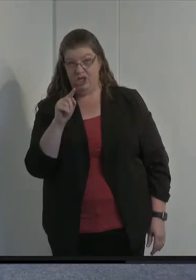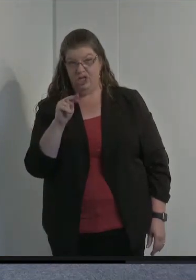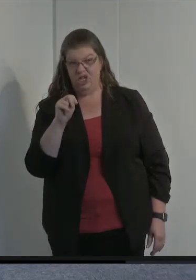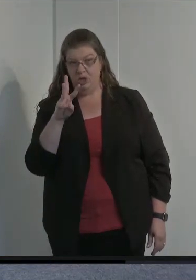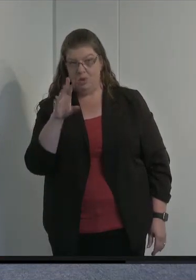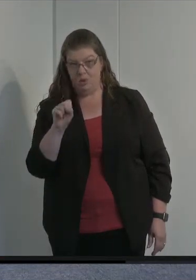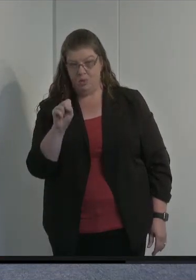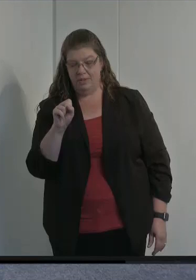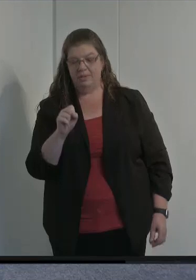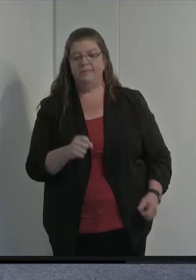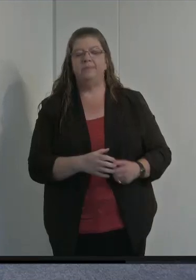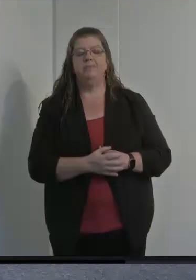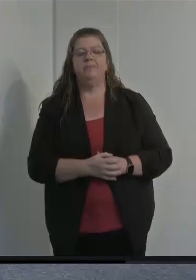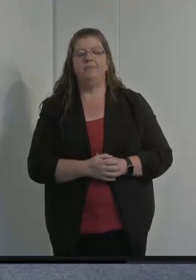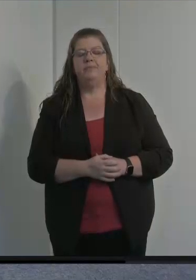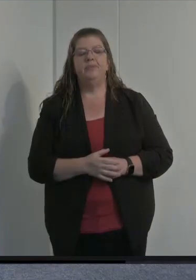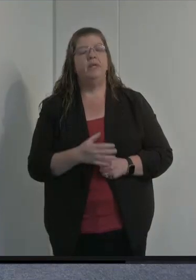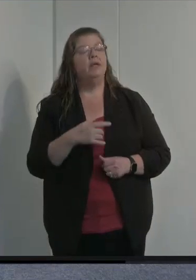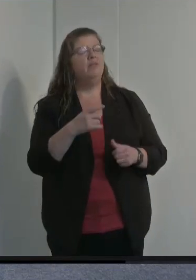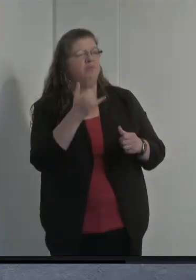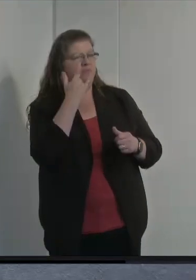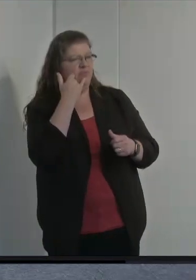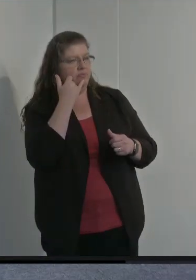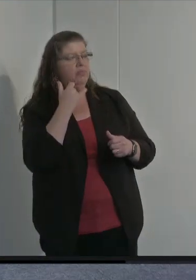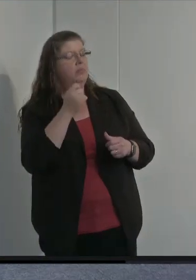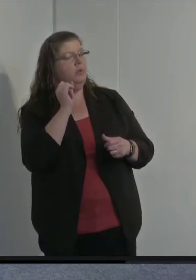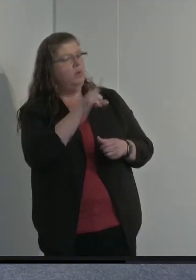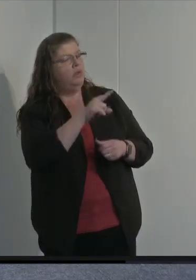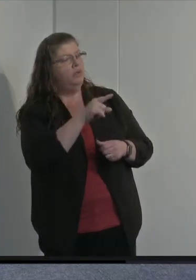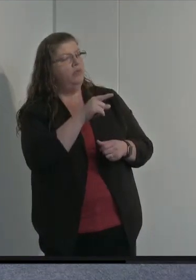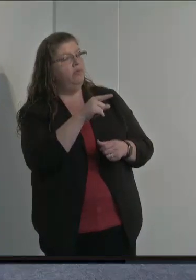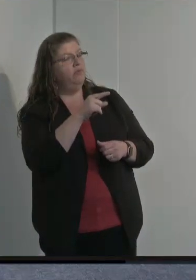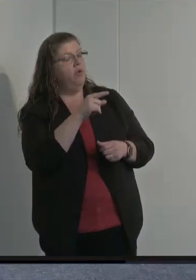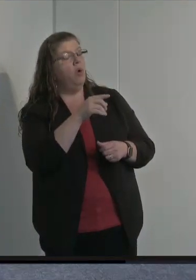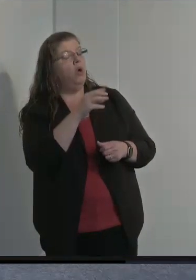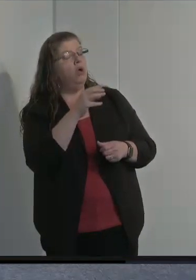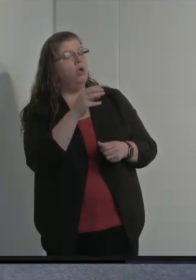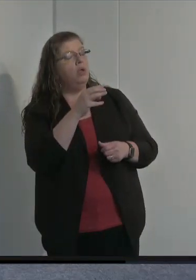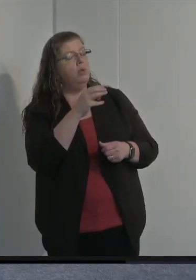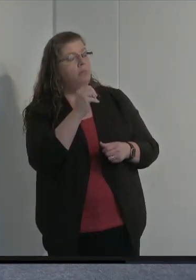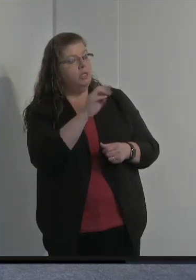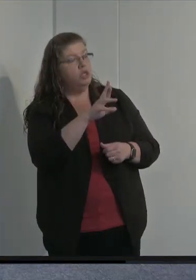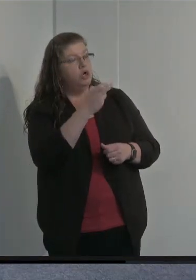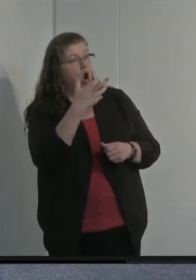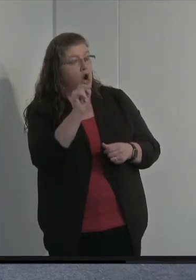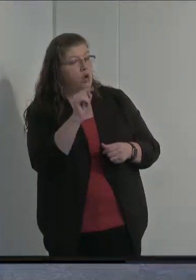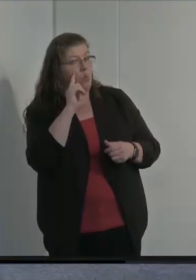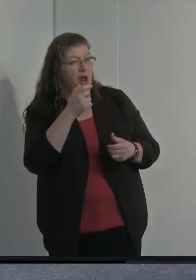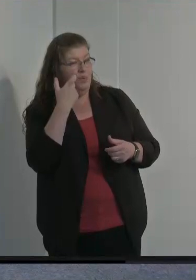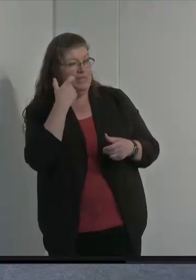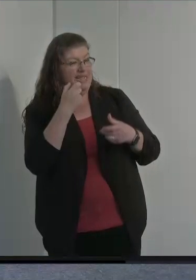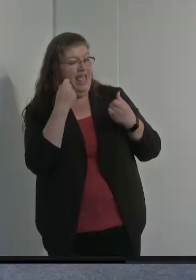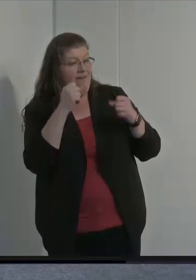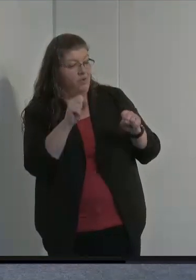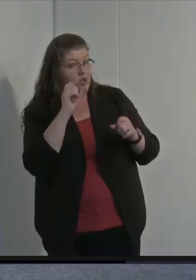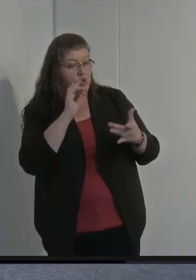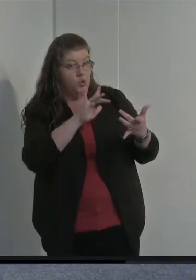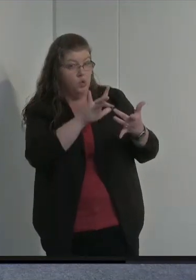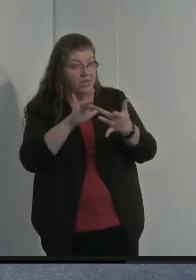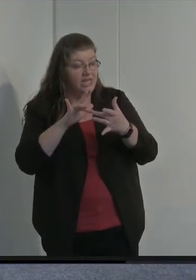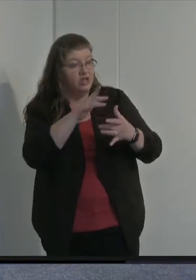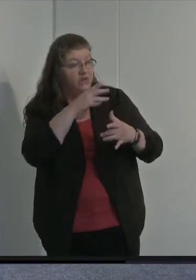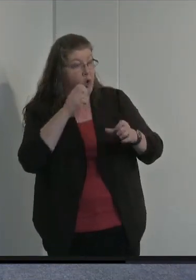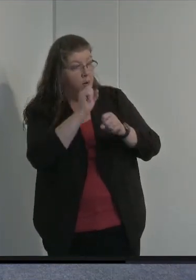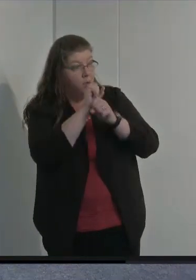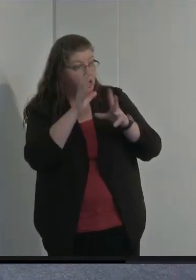Hello, yes. My first question is for Mr. Hart. What are recent or planned efforts by the county to reach farm workers or prevent farm